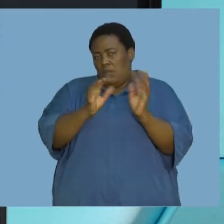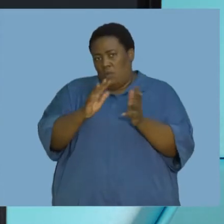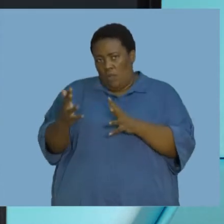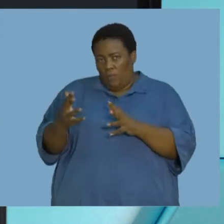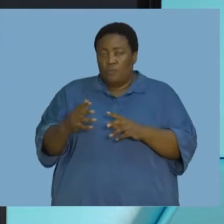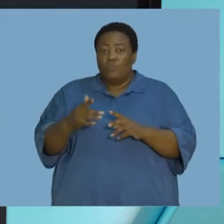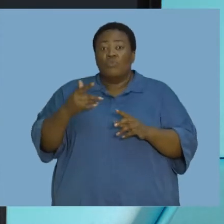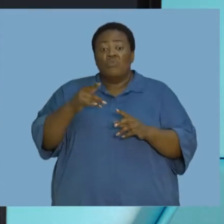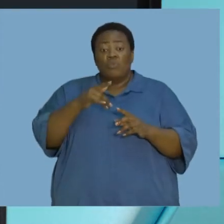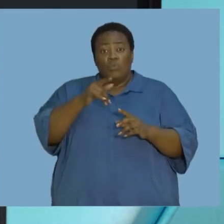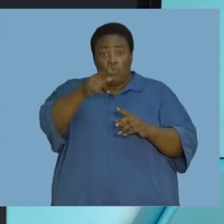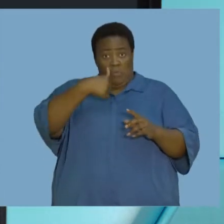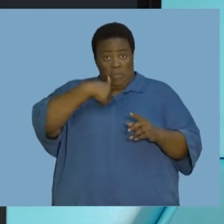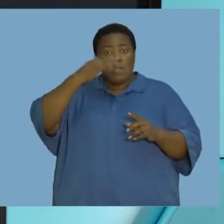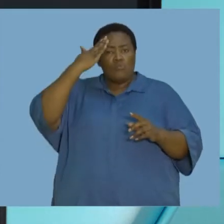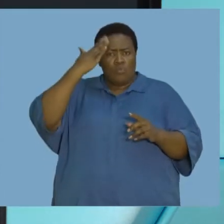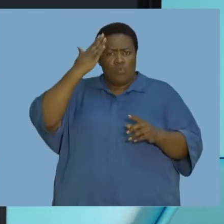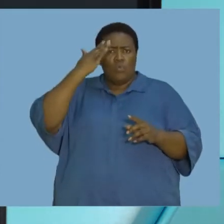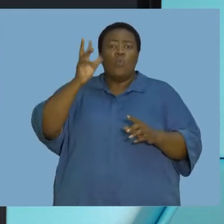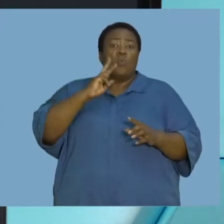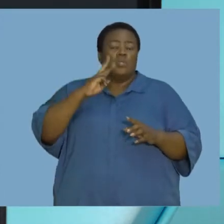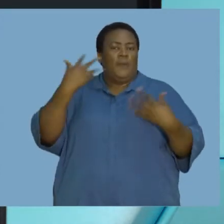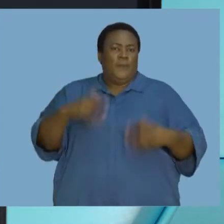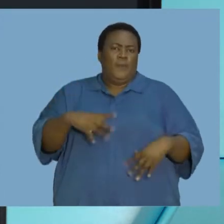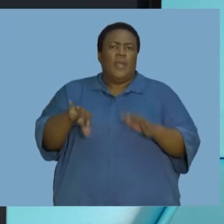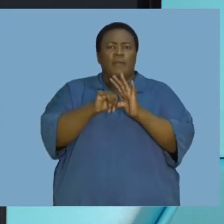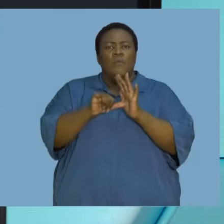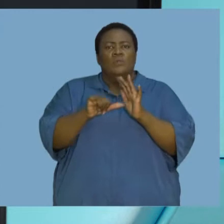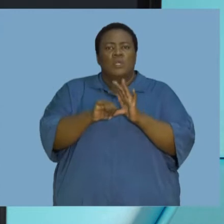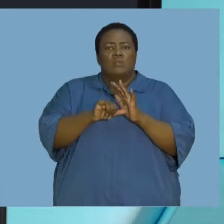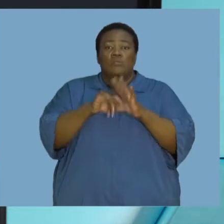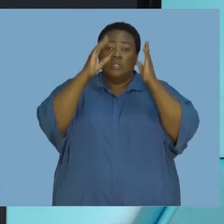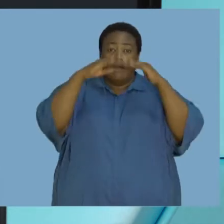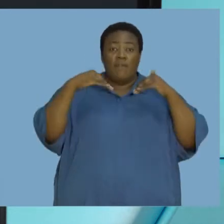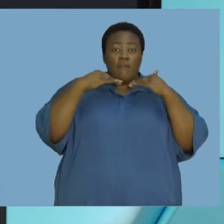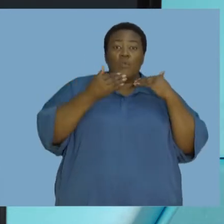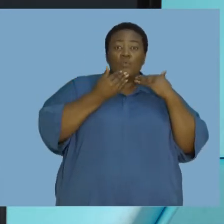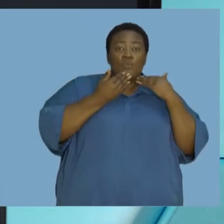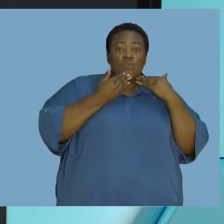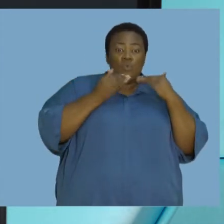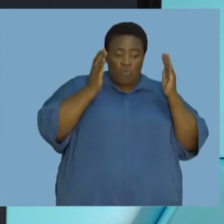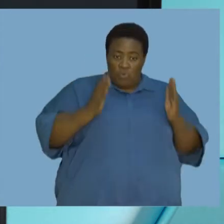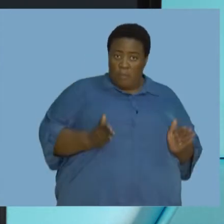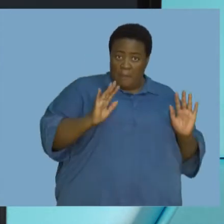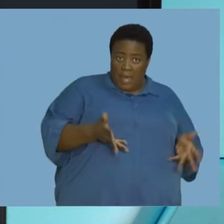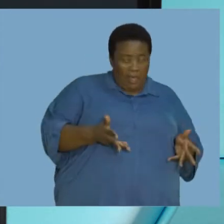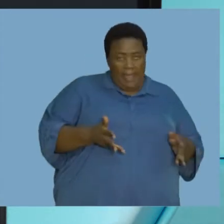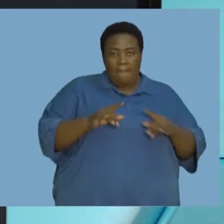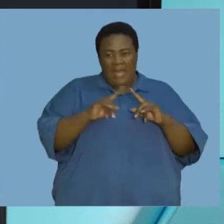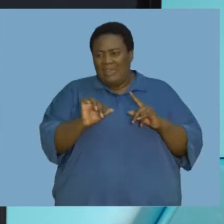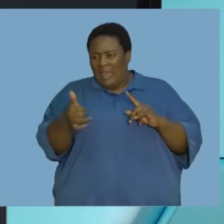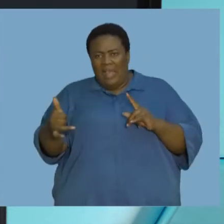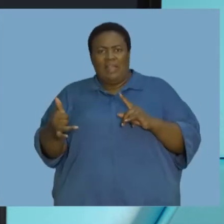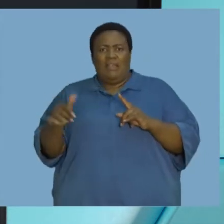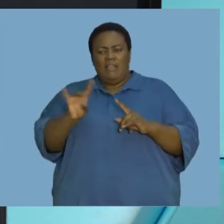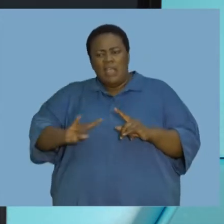that water is essentially important for the survival of not just humans, but all forms of life. And let's look at what